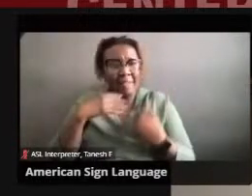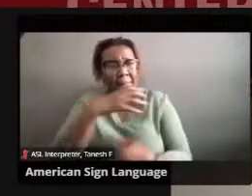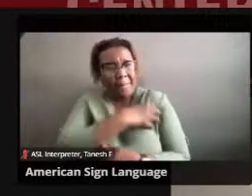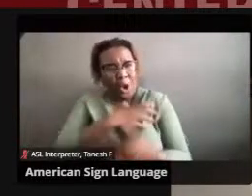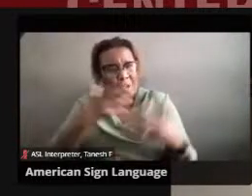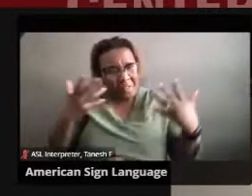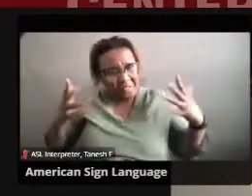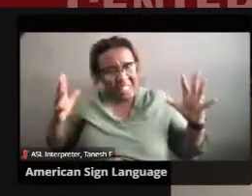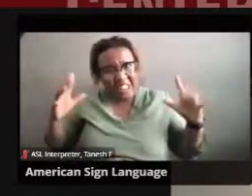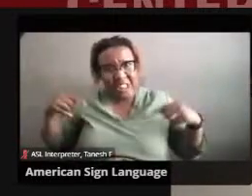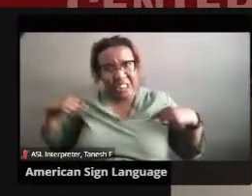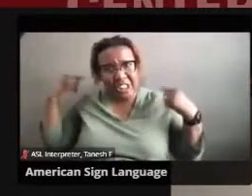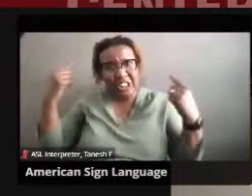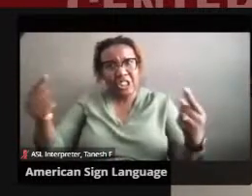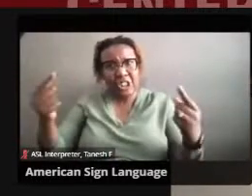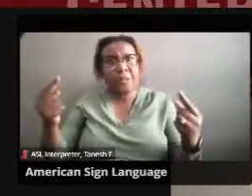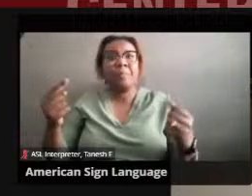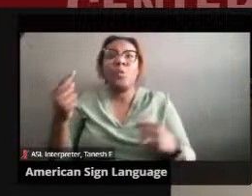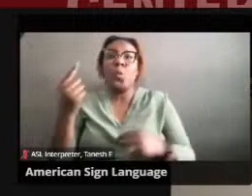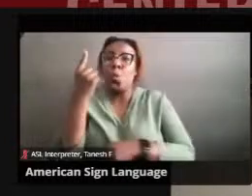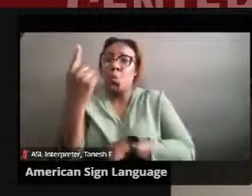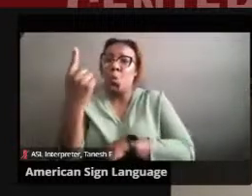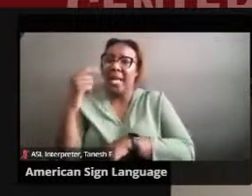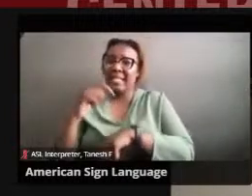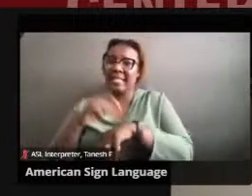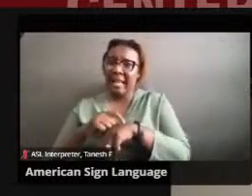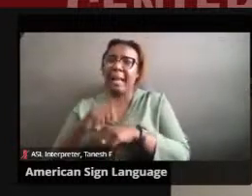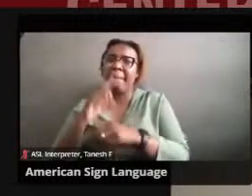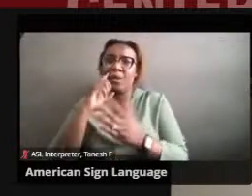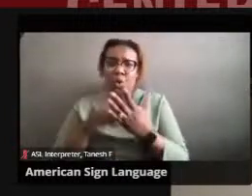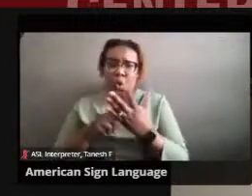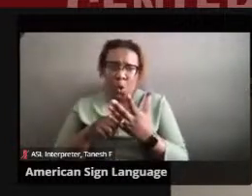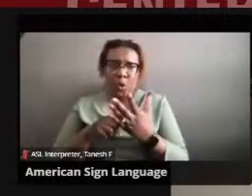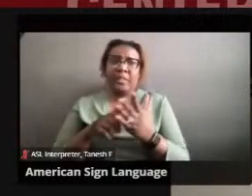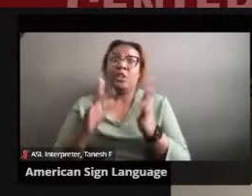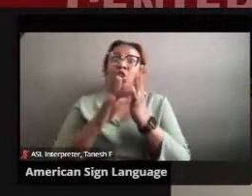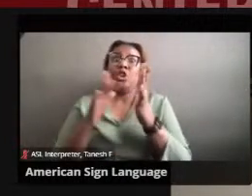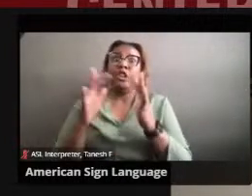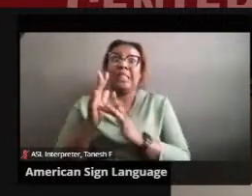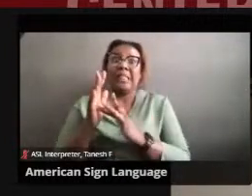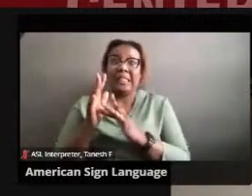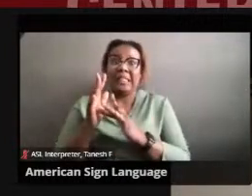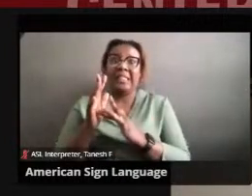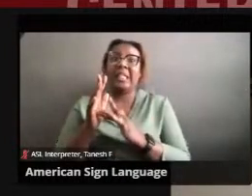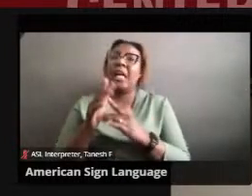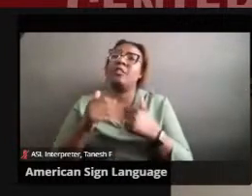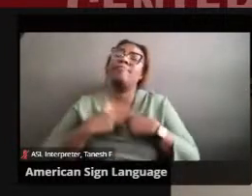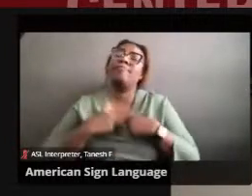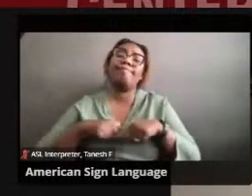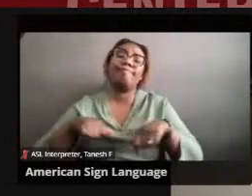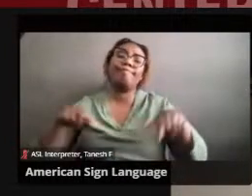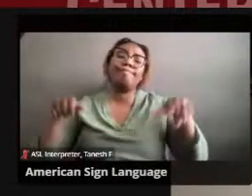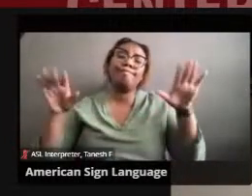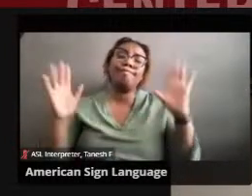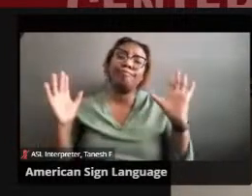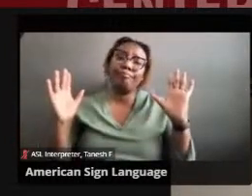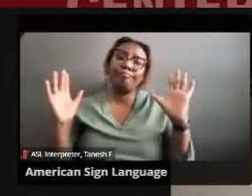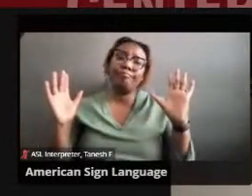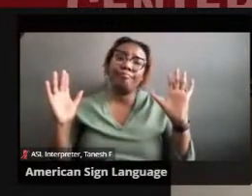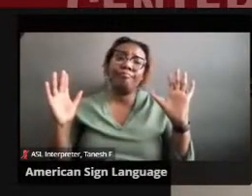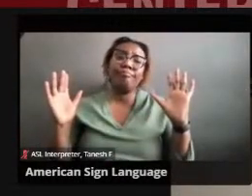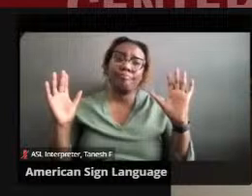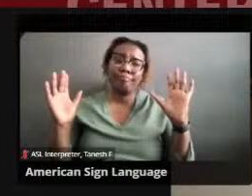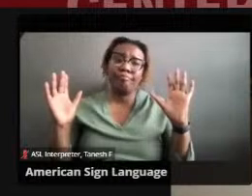only time that we see in scripture that Jesus willingly submits that power into someone else's